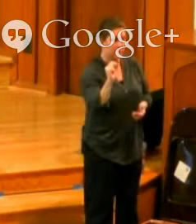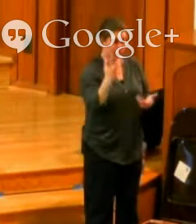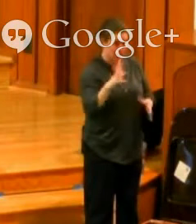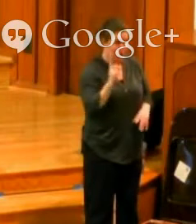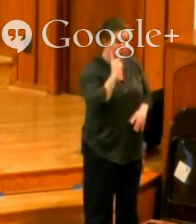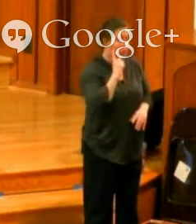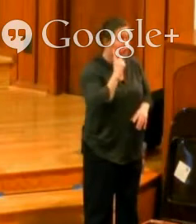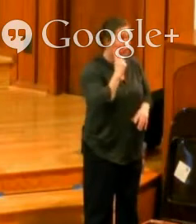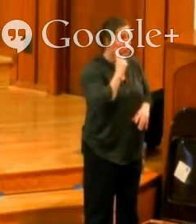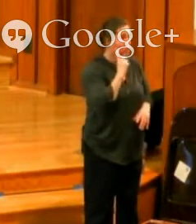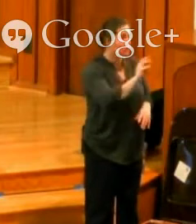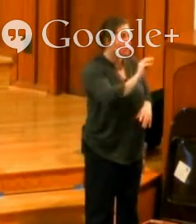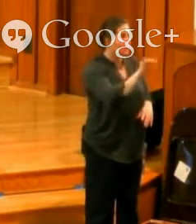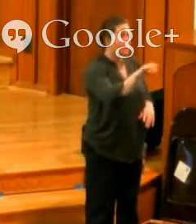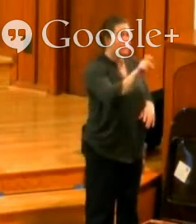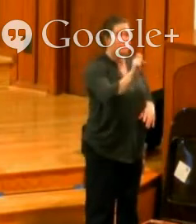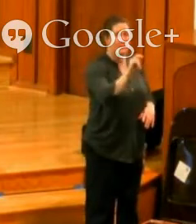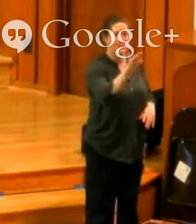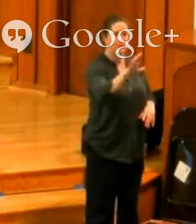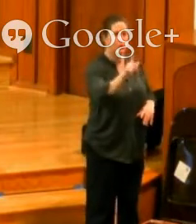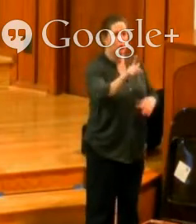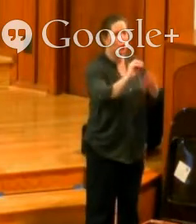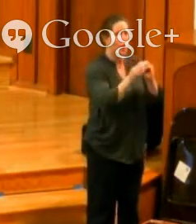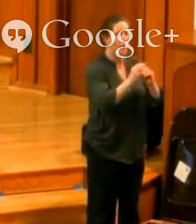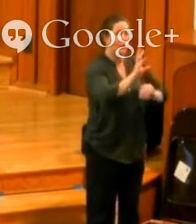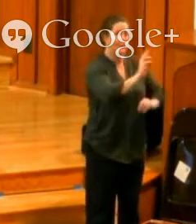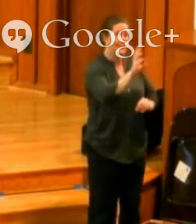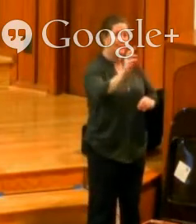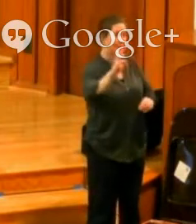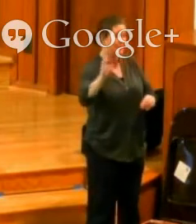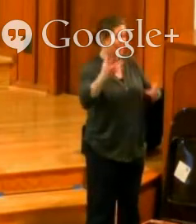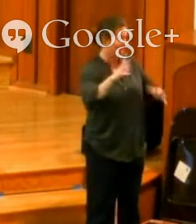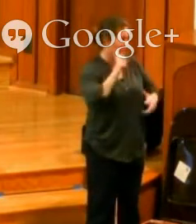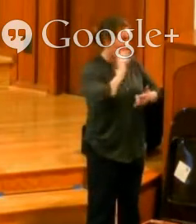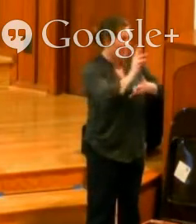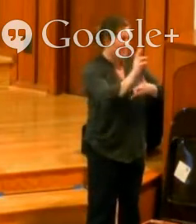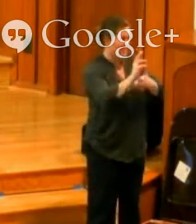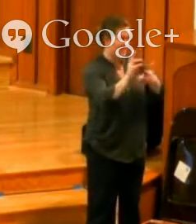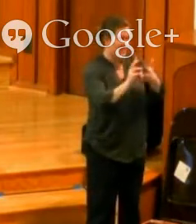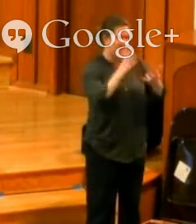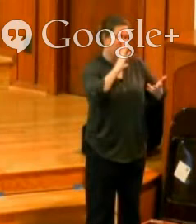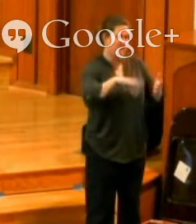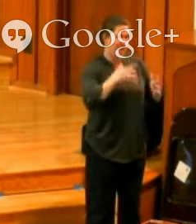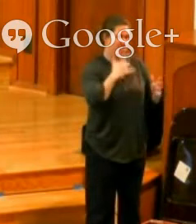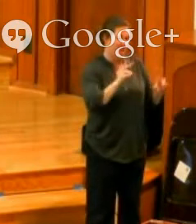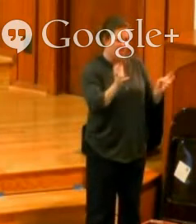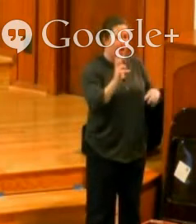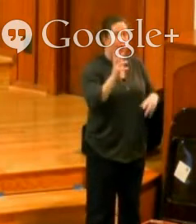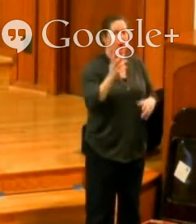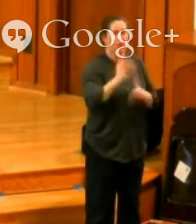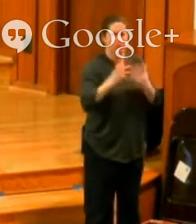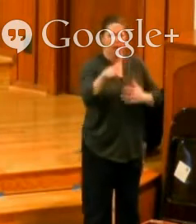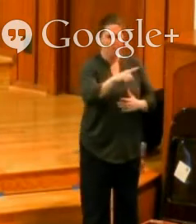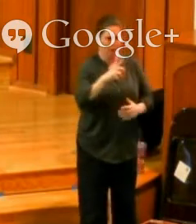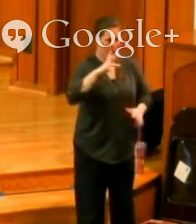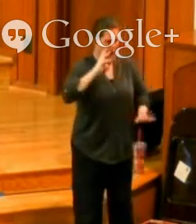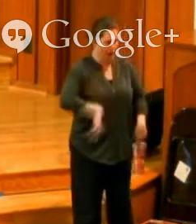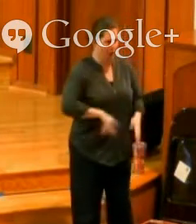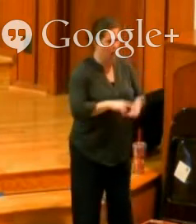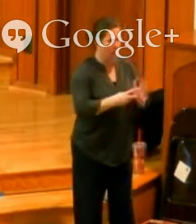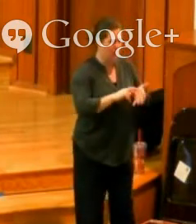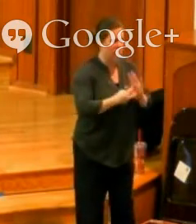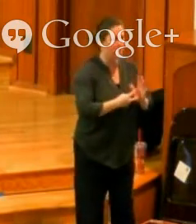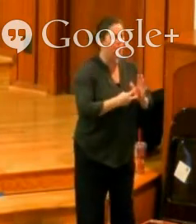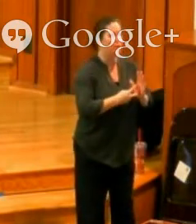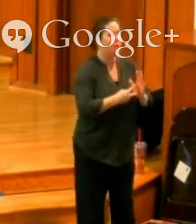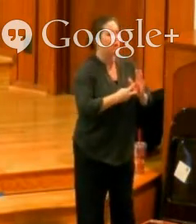this mystical number 666, and maybe some of you are wondering, what does that mean? And maybe some of you are saying, well, I know what it means, but we want to take the Bible out